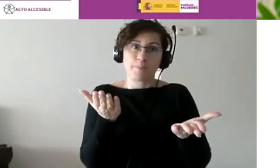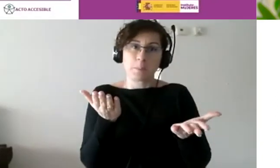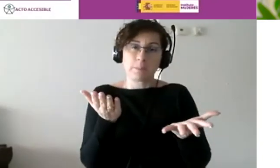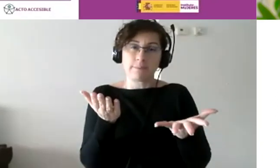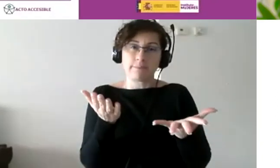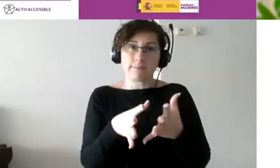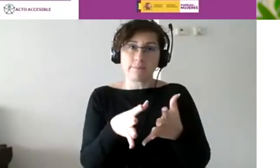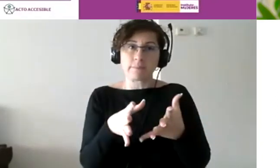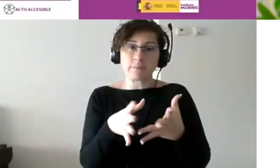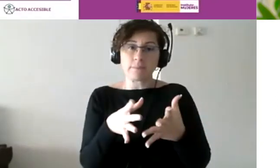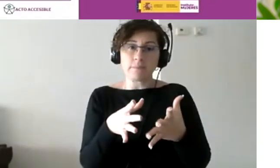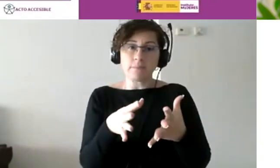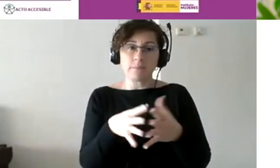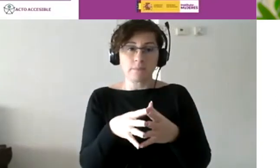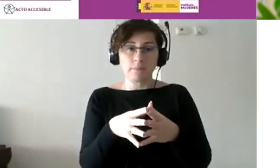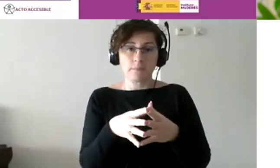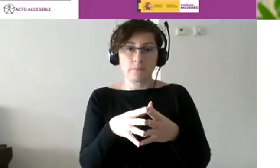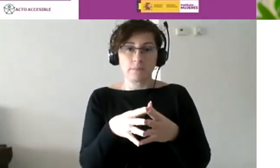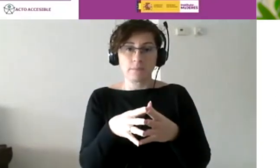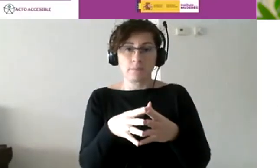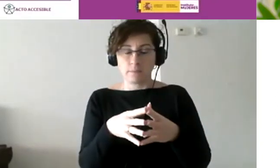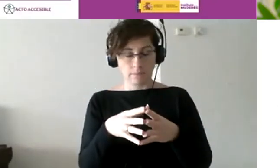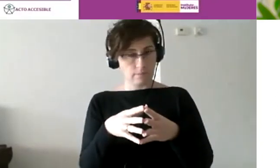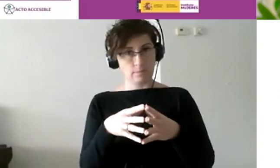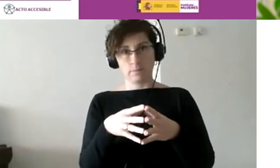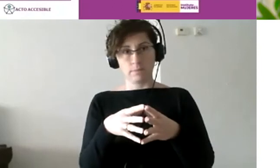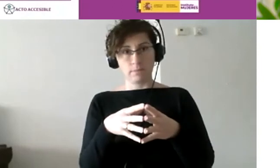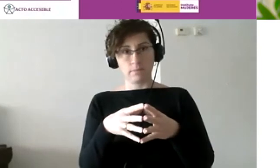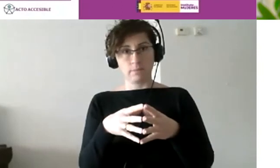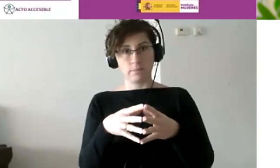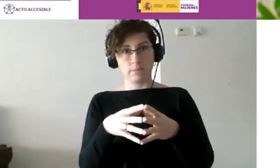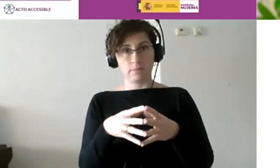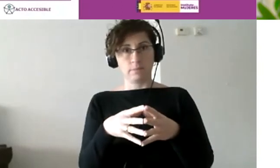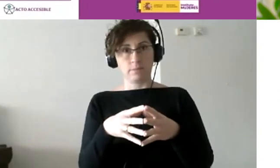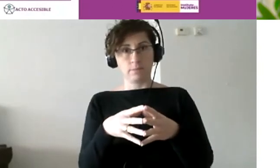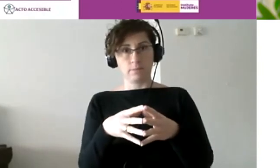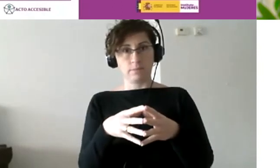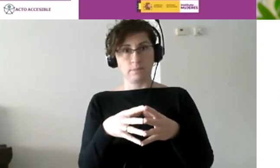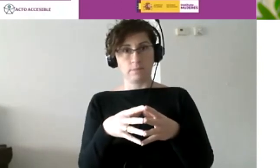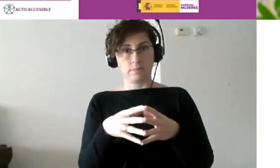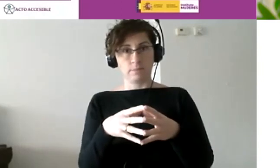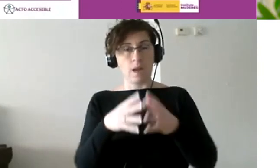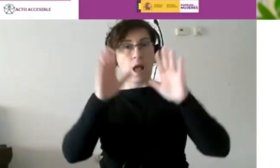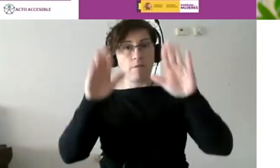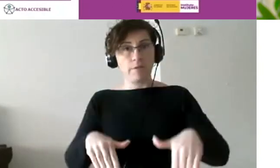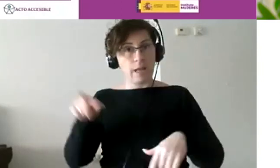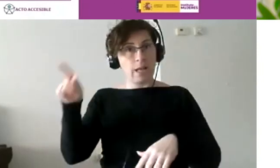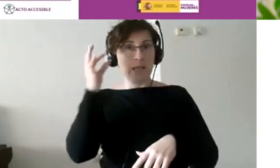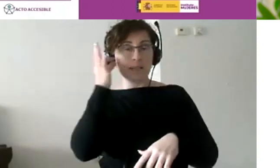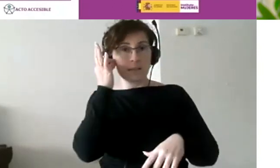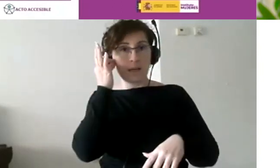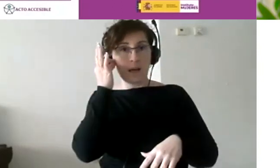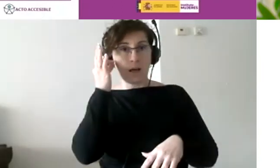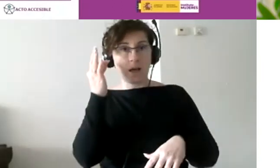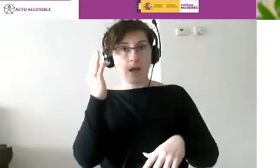Riga without sleeping, without any help. She's in a wheelchair, and we are very happy here in